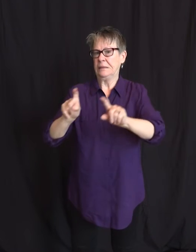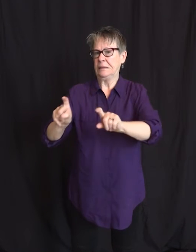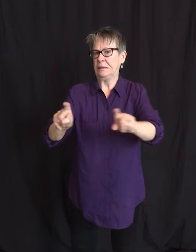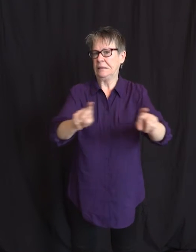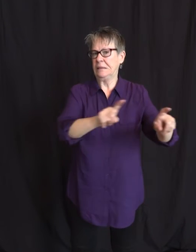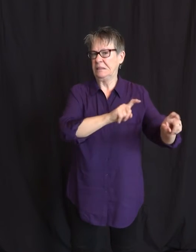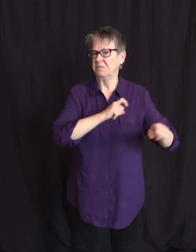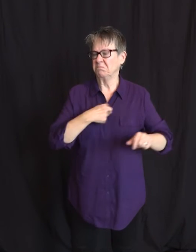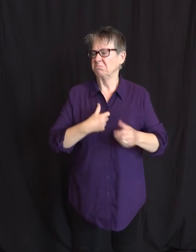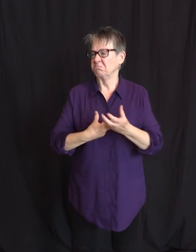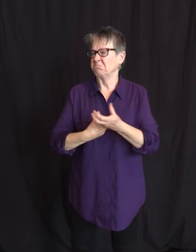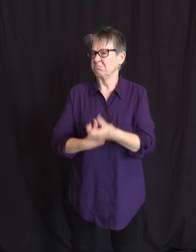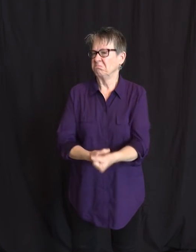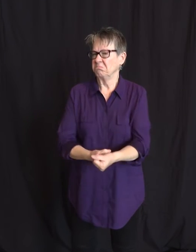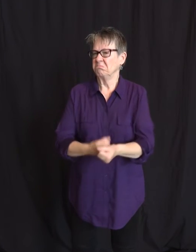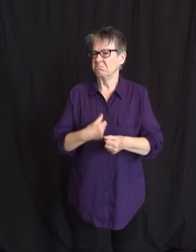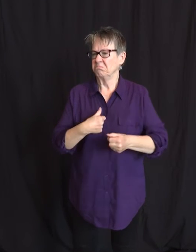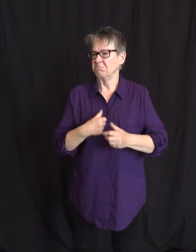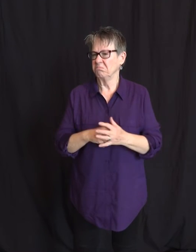may.